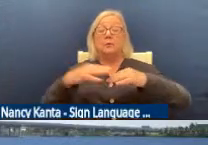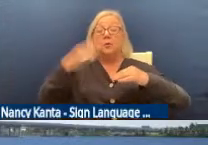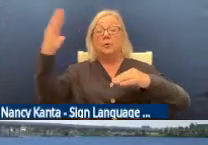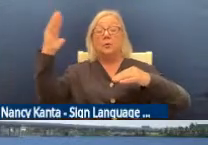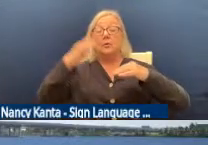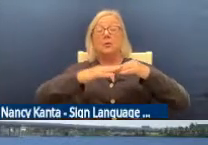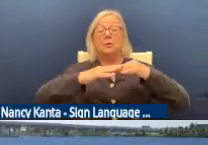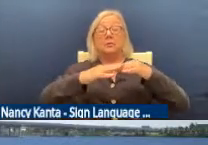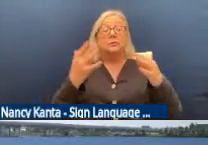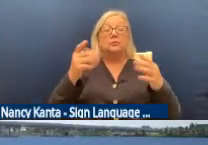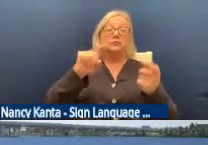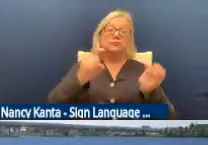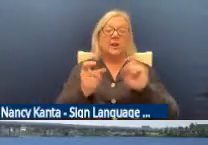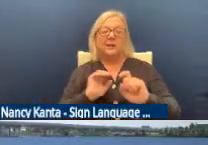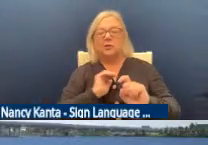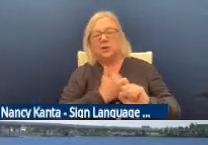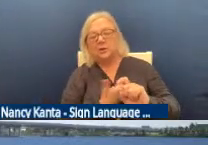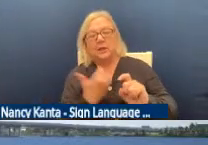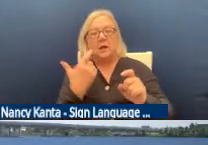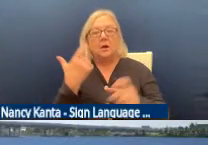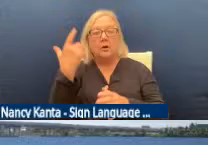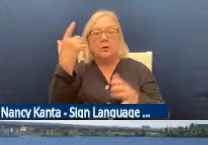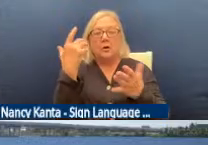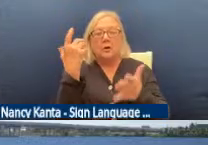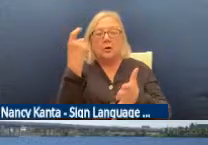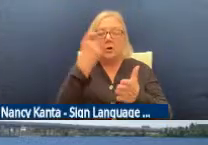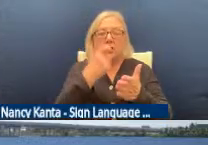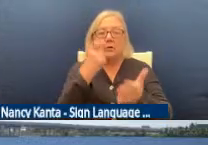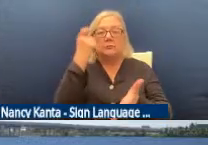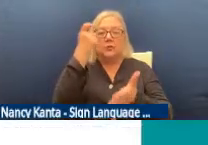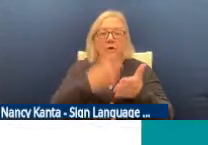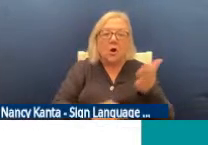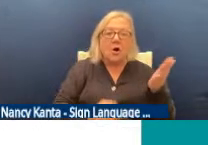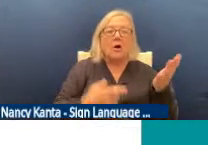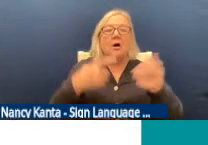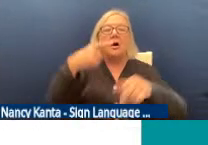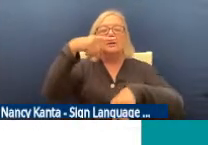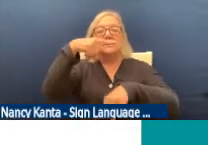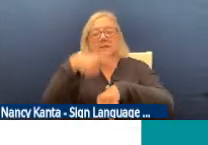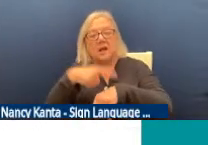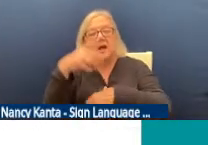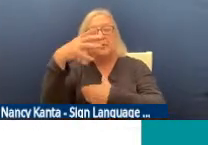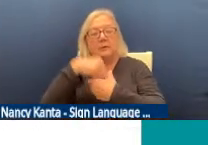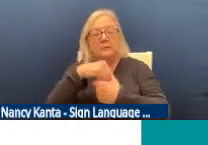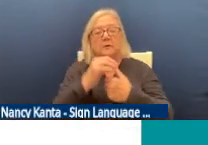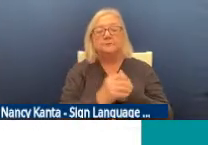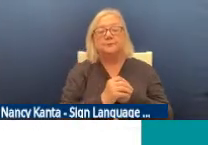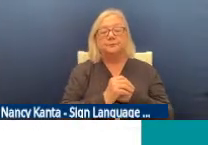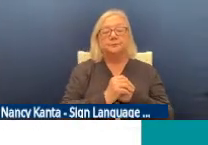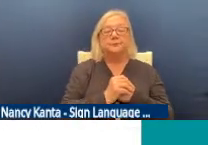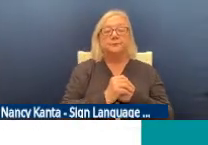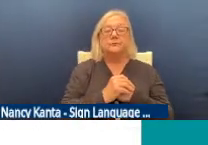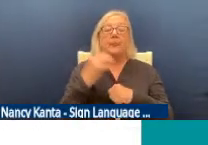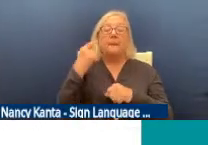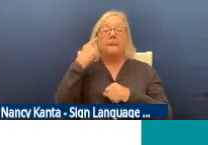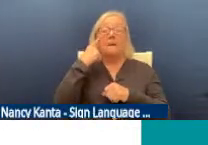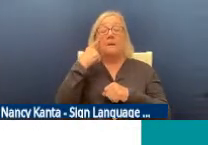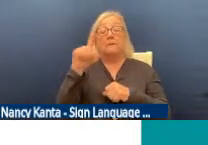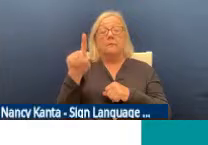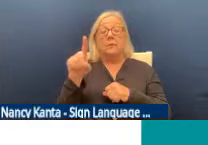construction timeline and the cost appropriately. Next slide. So in summary, for the Columbia River Bridge